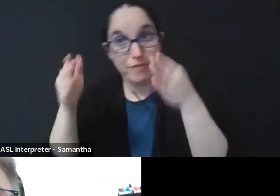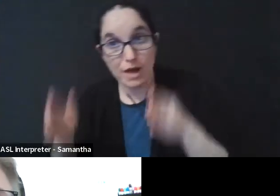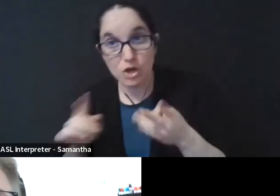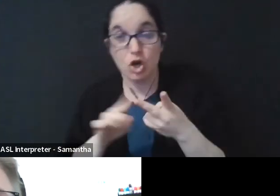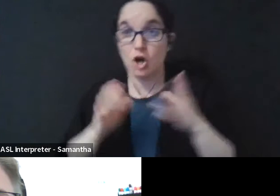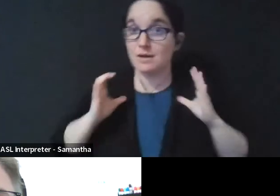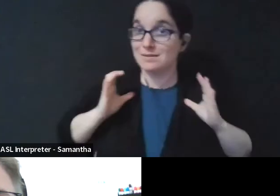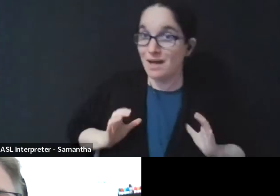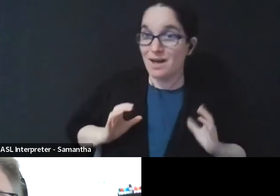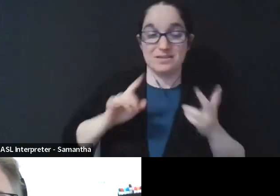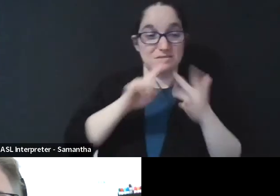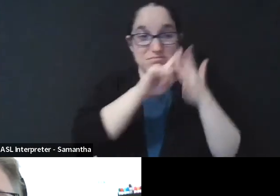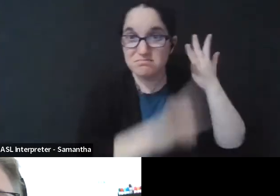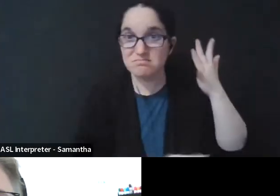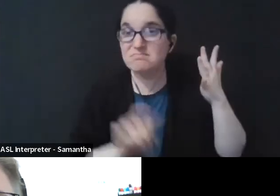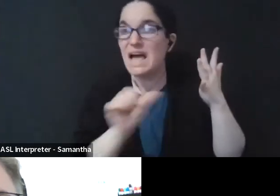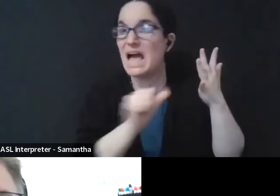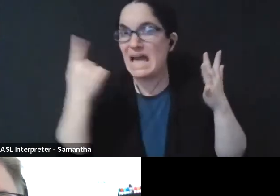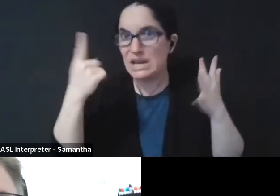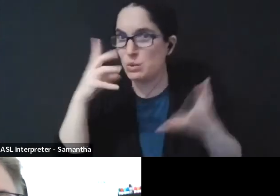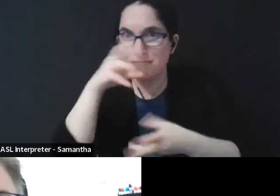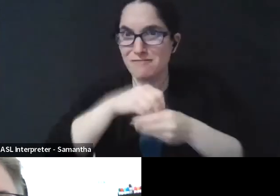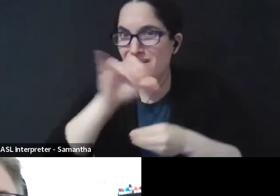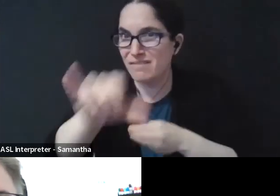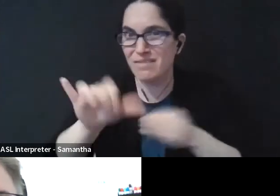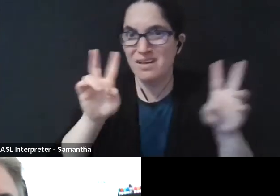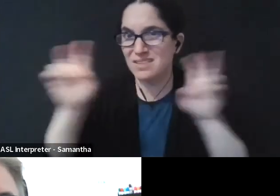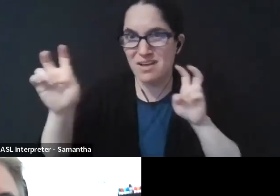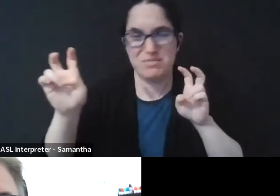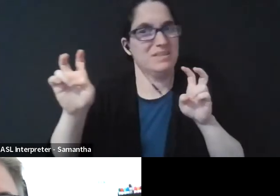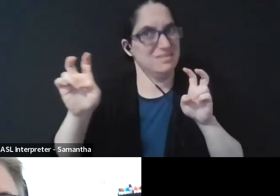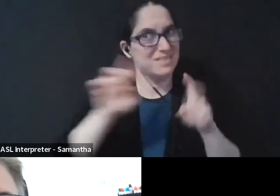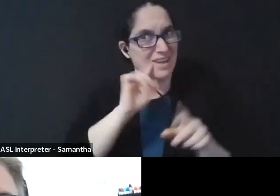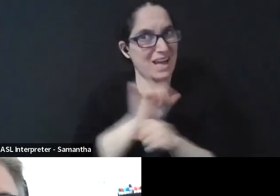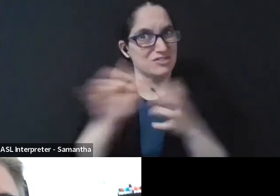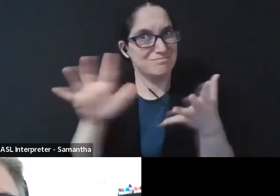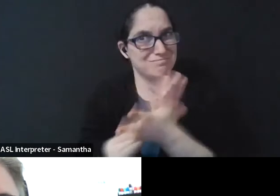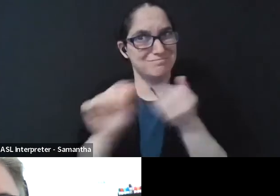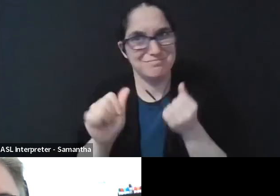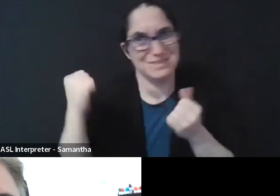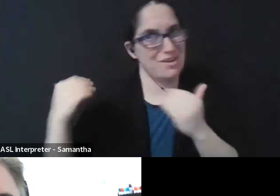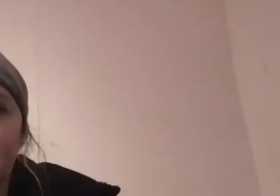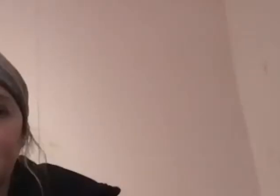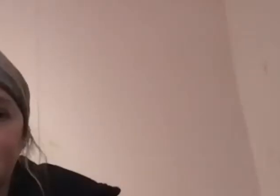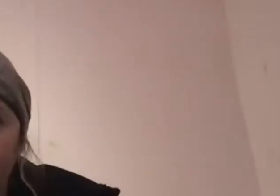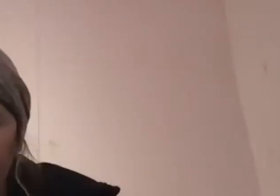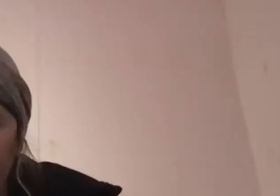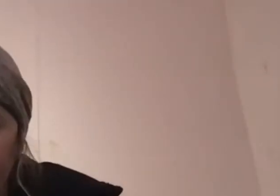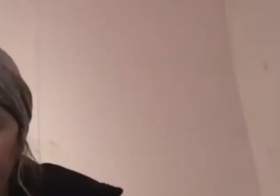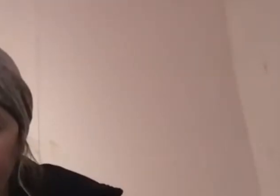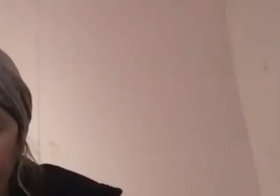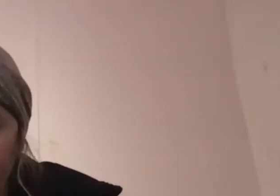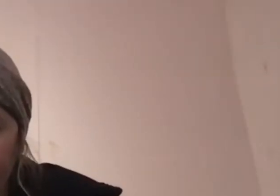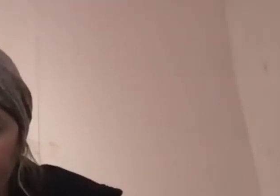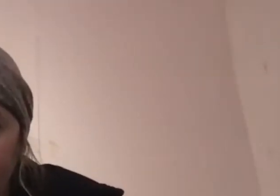And quite frankly, really damaging and irresponsible on their part. Yeah. And